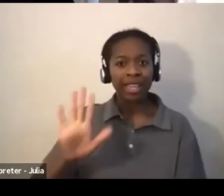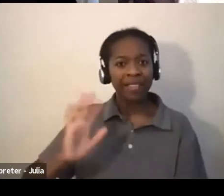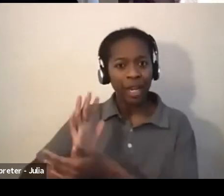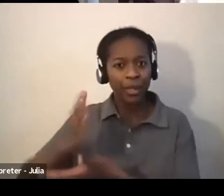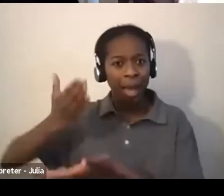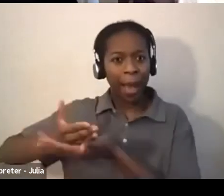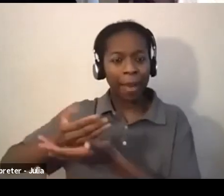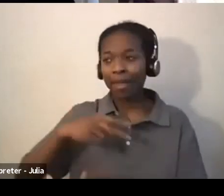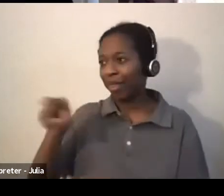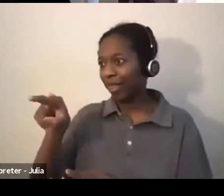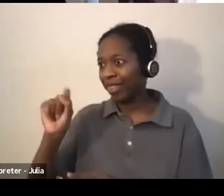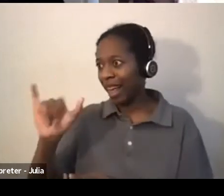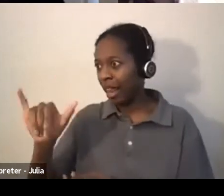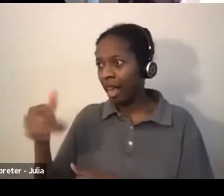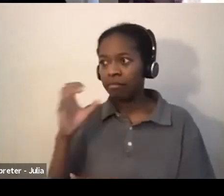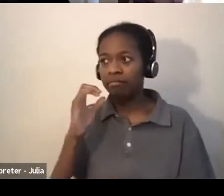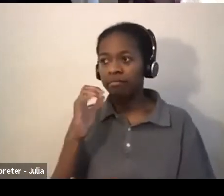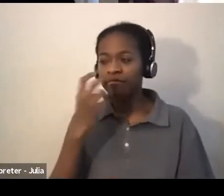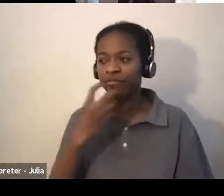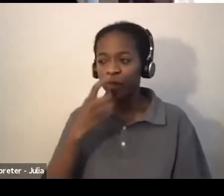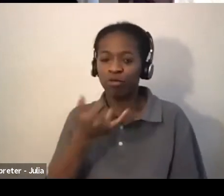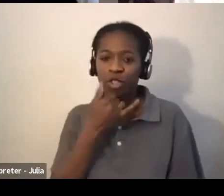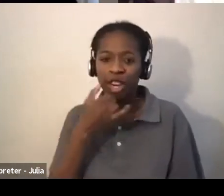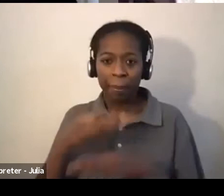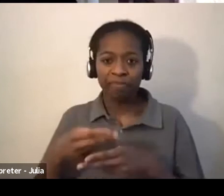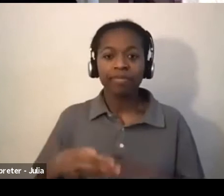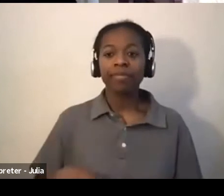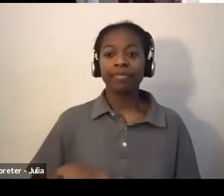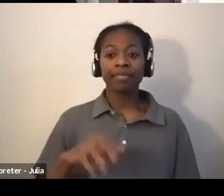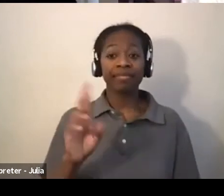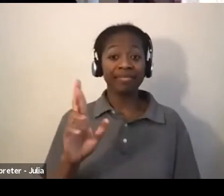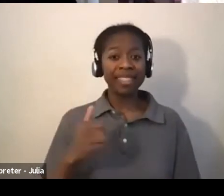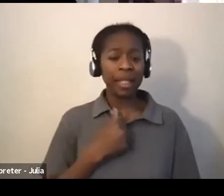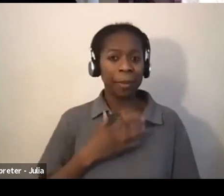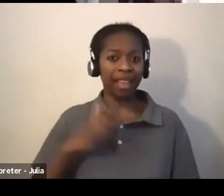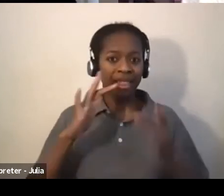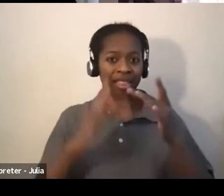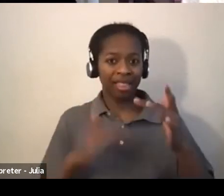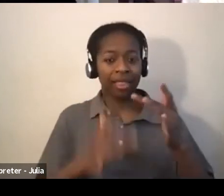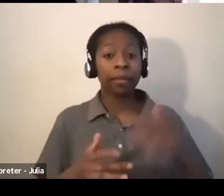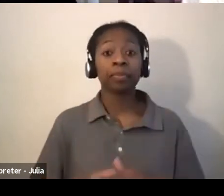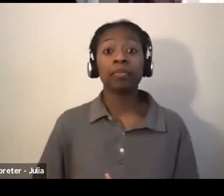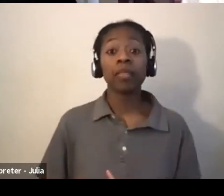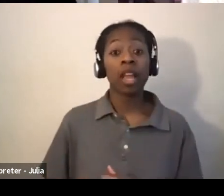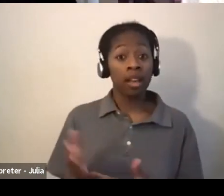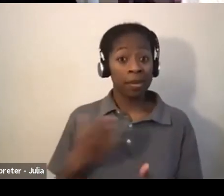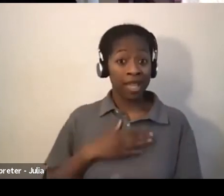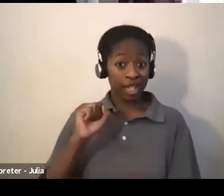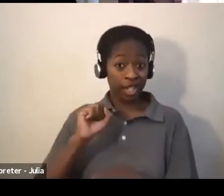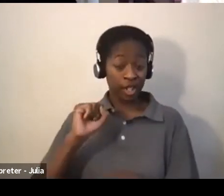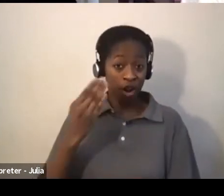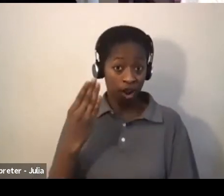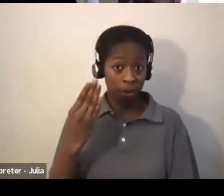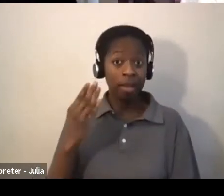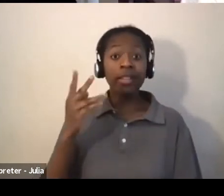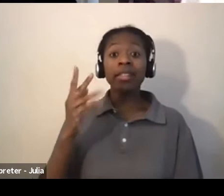was looking at Tyler. Yeah, sorry, my connection. At work too, sometimes people believe I